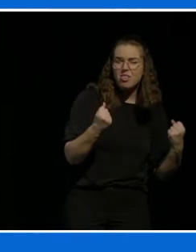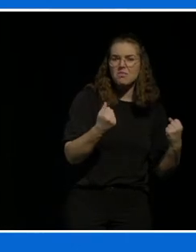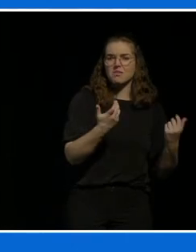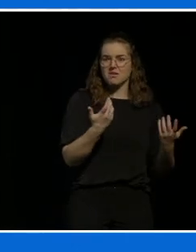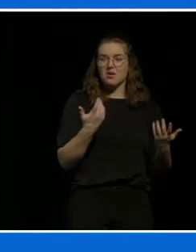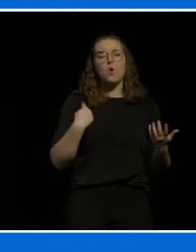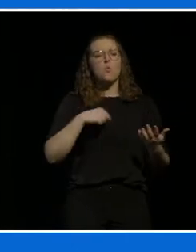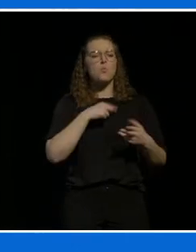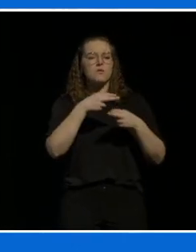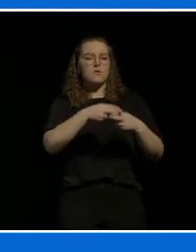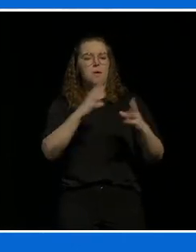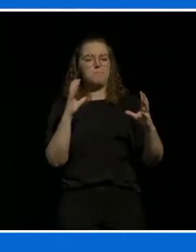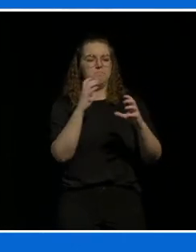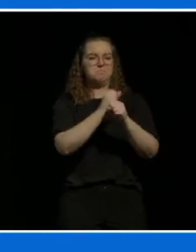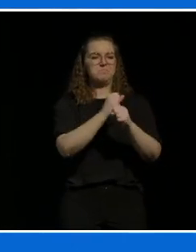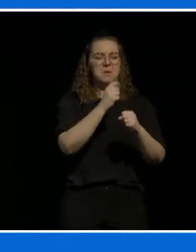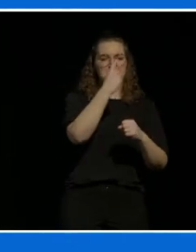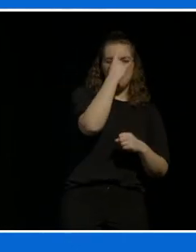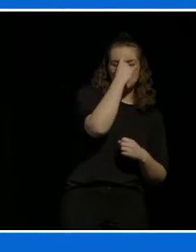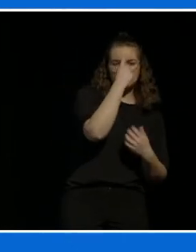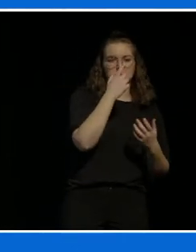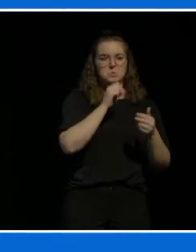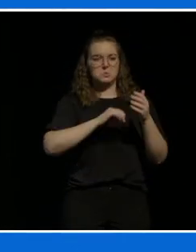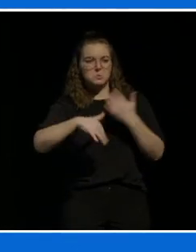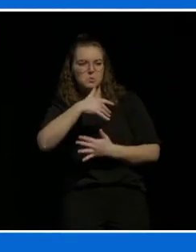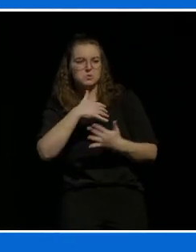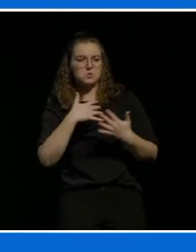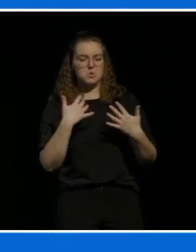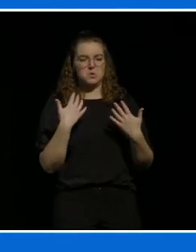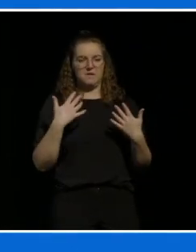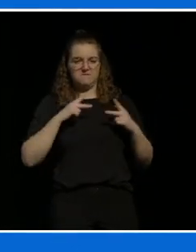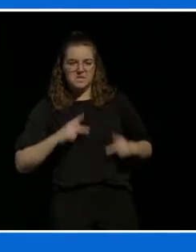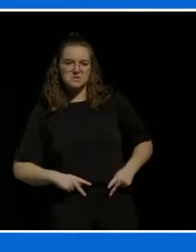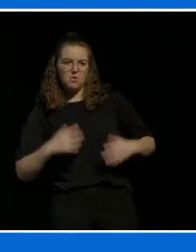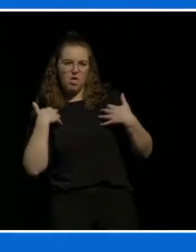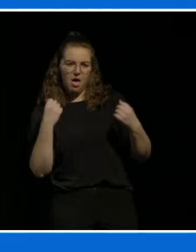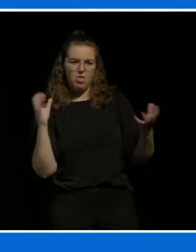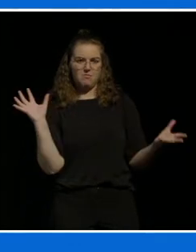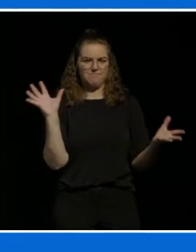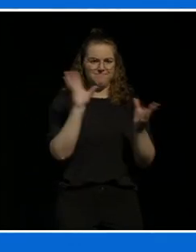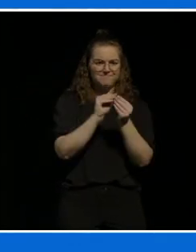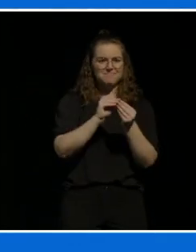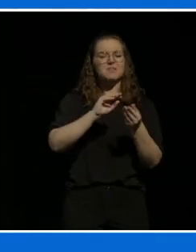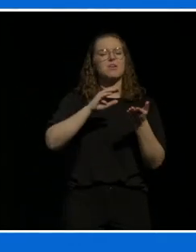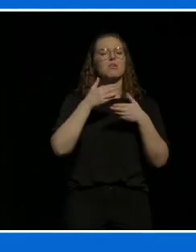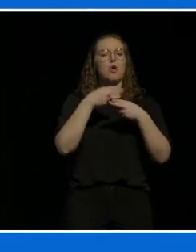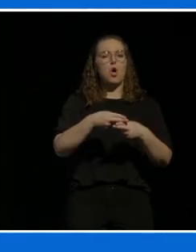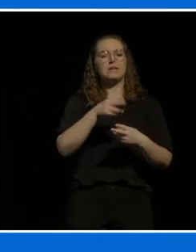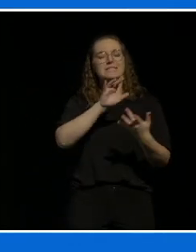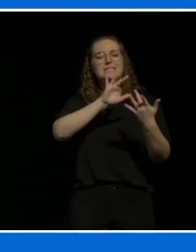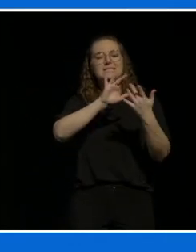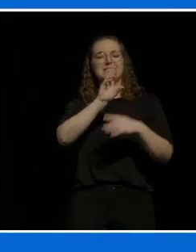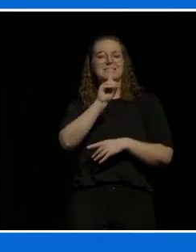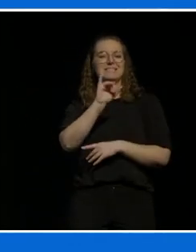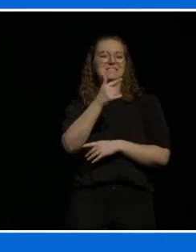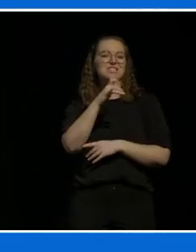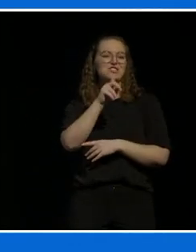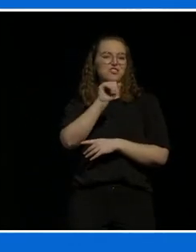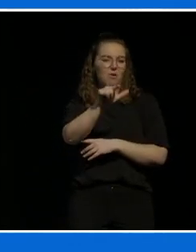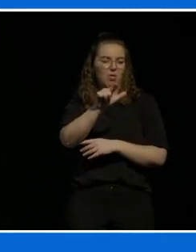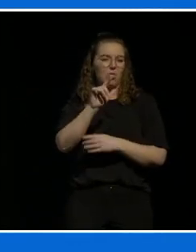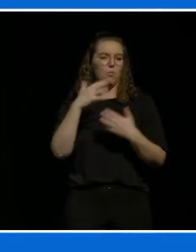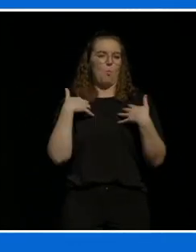digital well-being, without having youth voices in the room. And so from a young age, I realized that I wanted to build the first